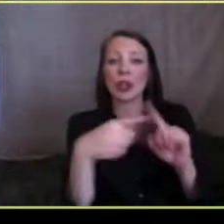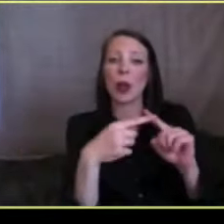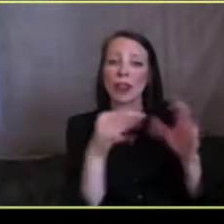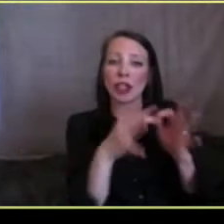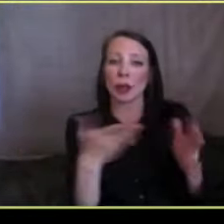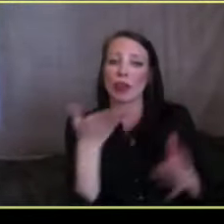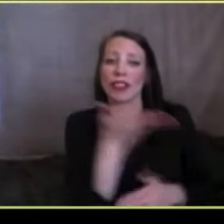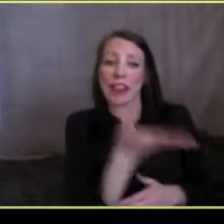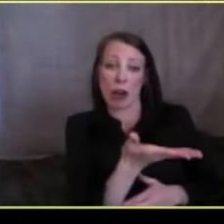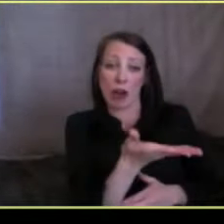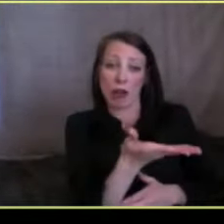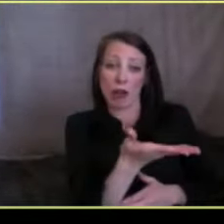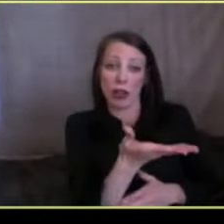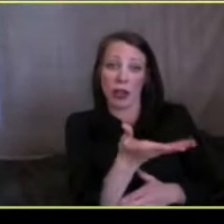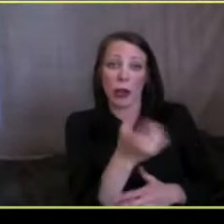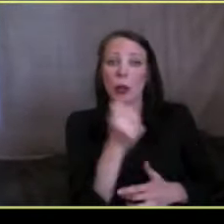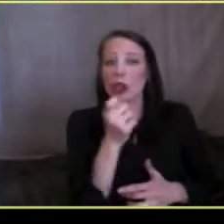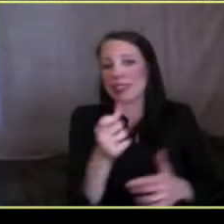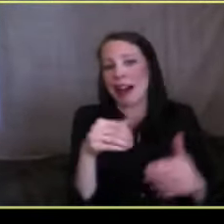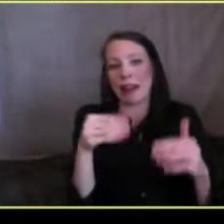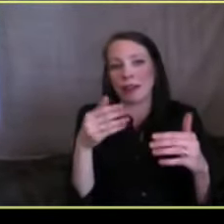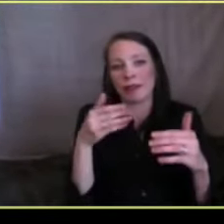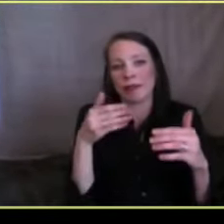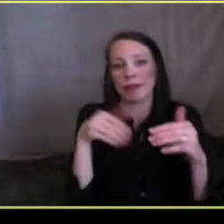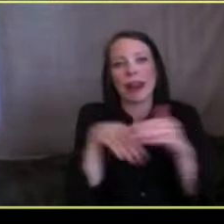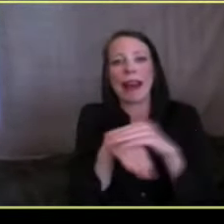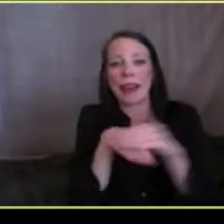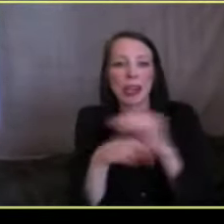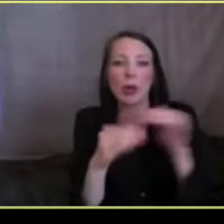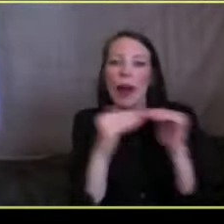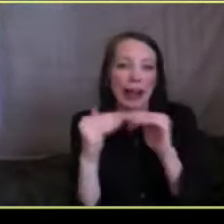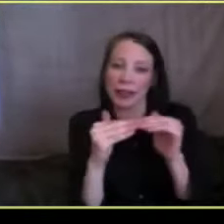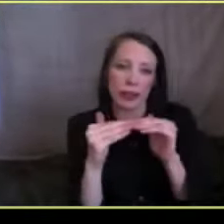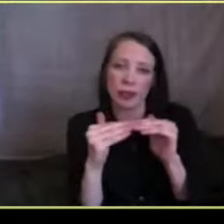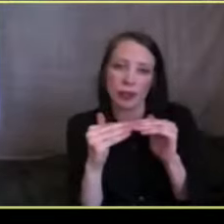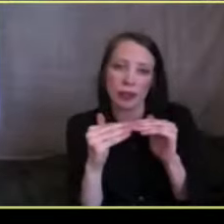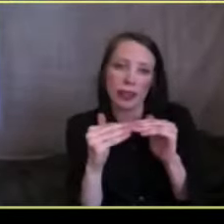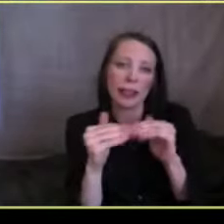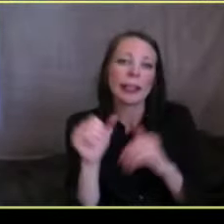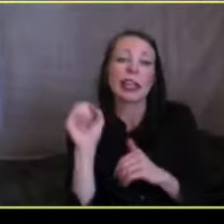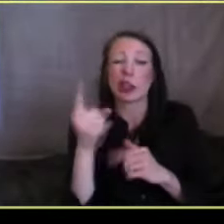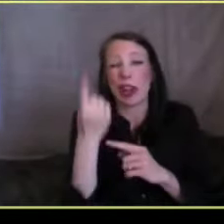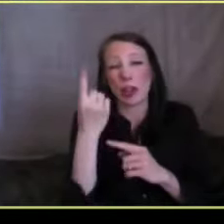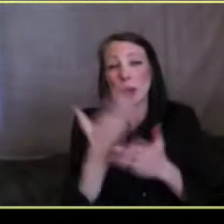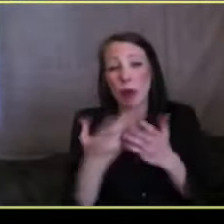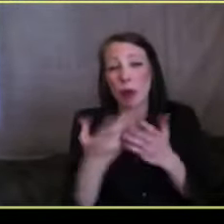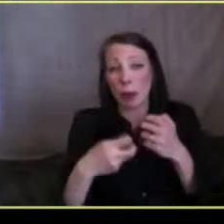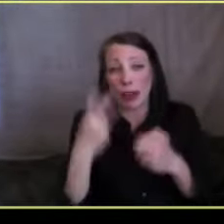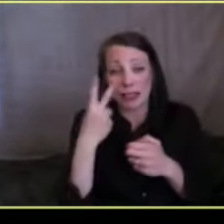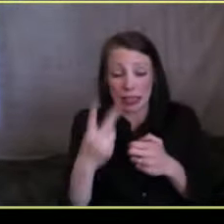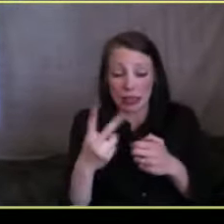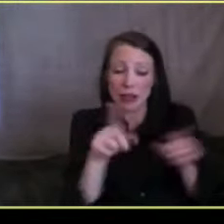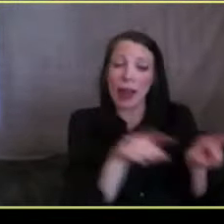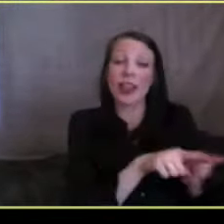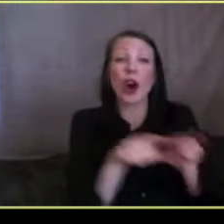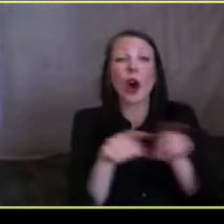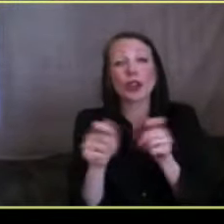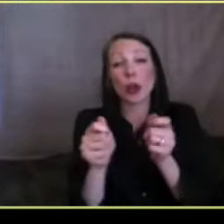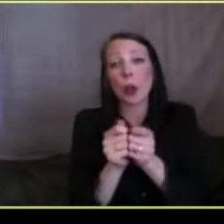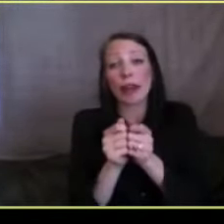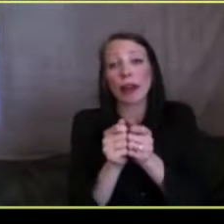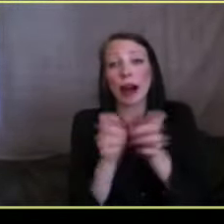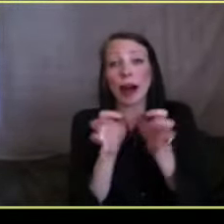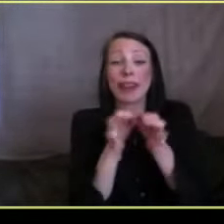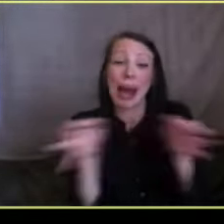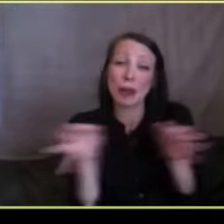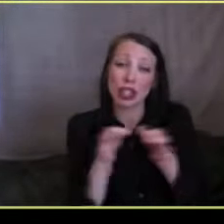limited to when the interpreter is there, which is not equal access. So that's one problem I've seen. And then also